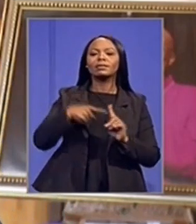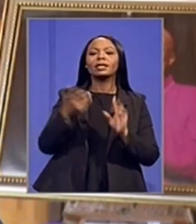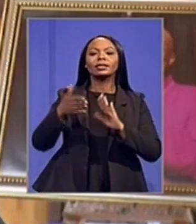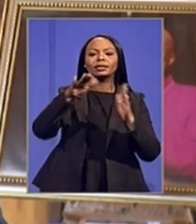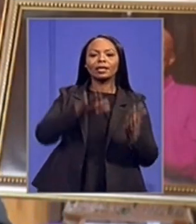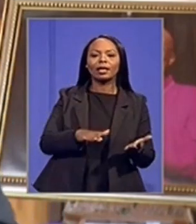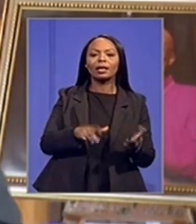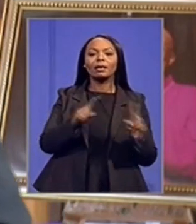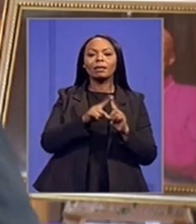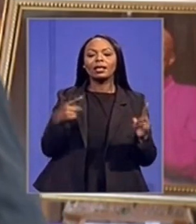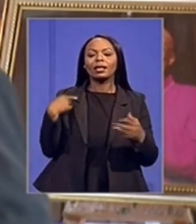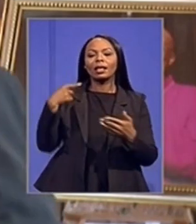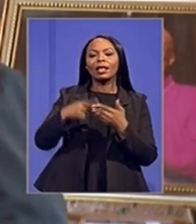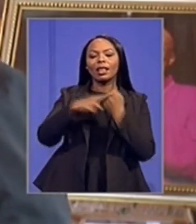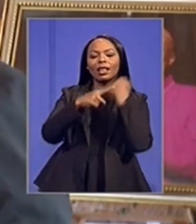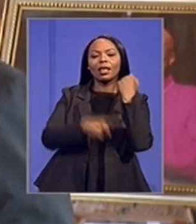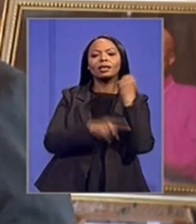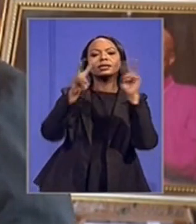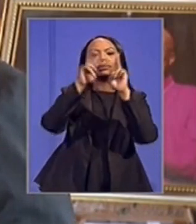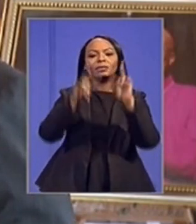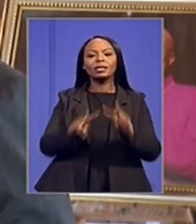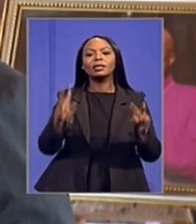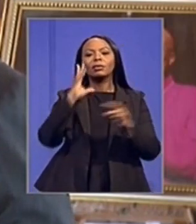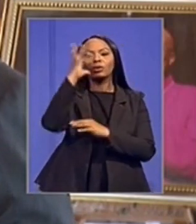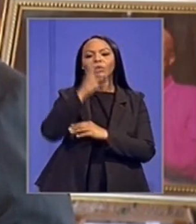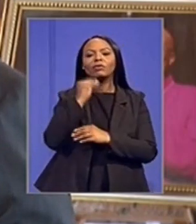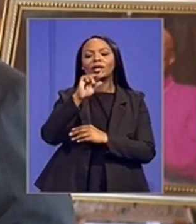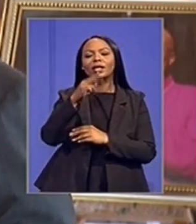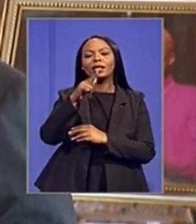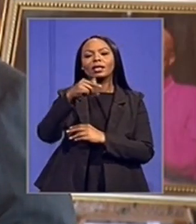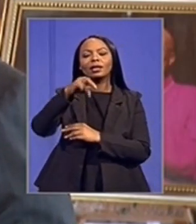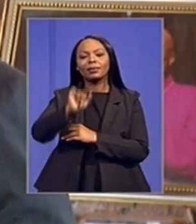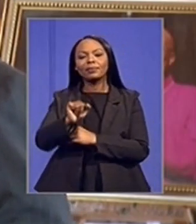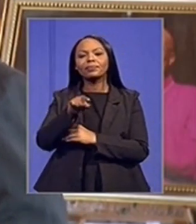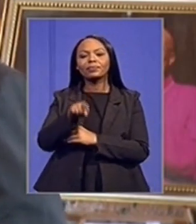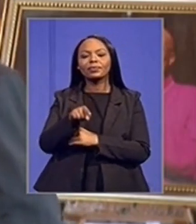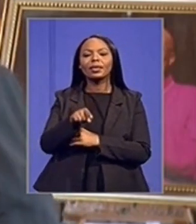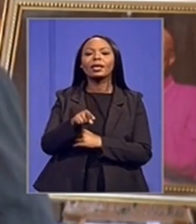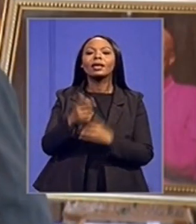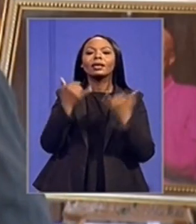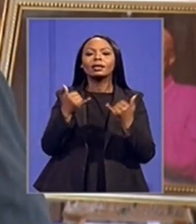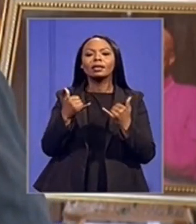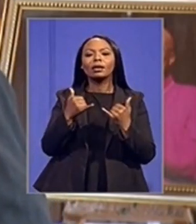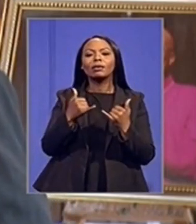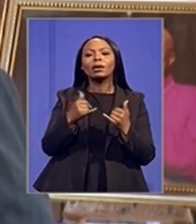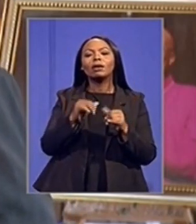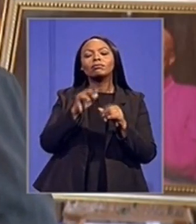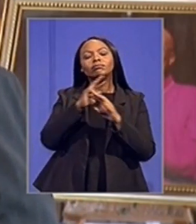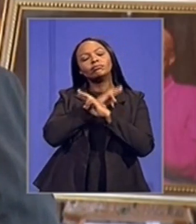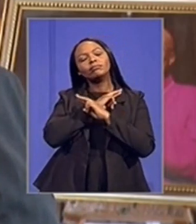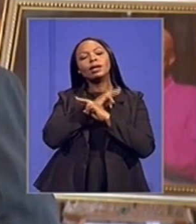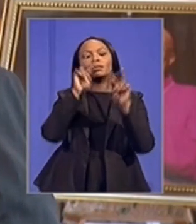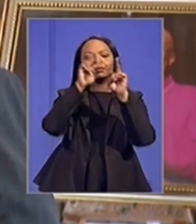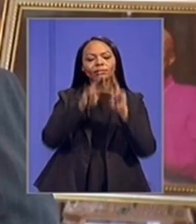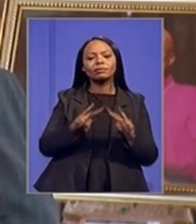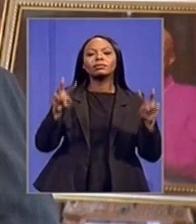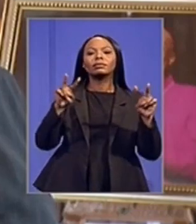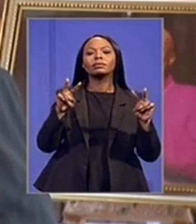peace laureate of our beautiful motherland, South Africa. Lala Mutolo Tata,